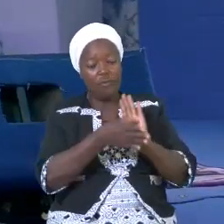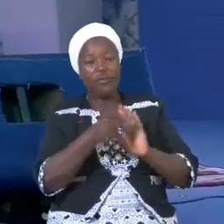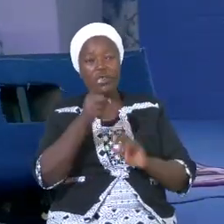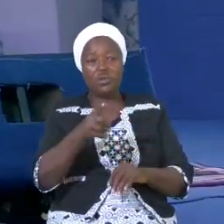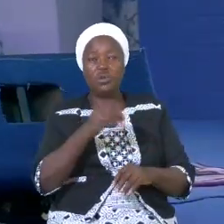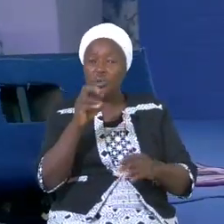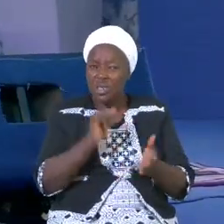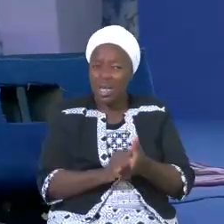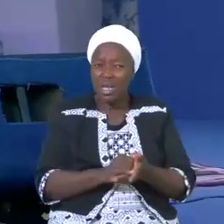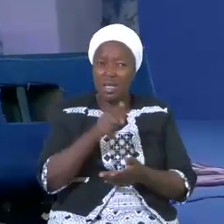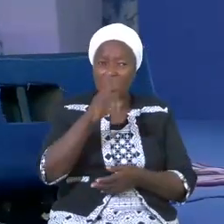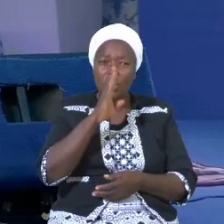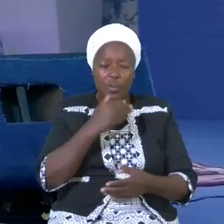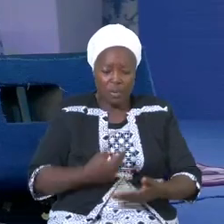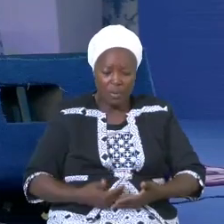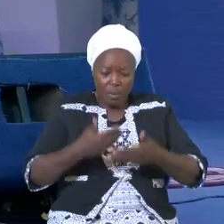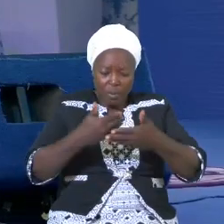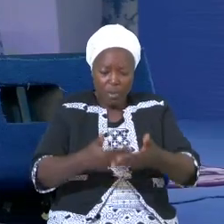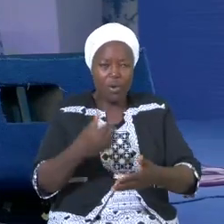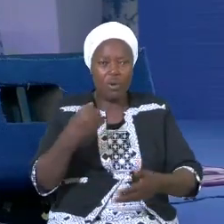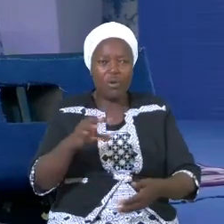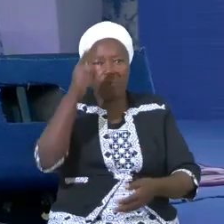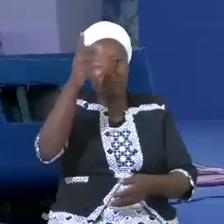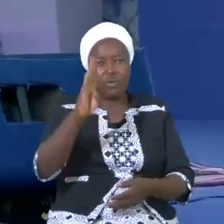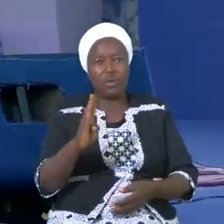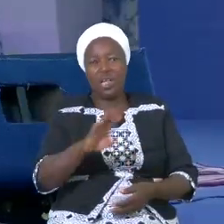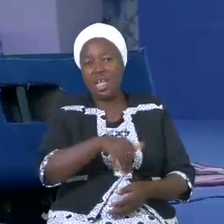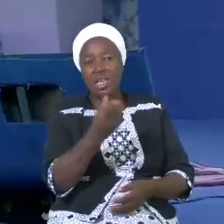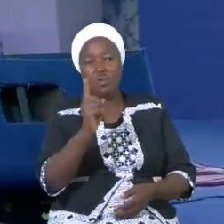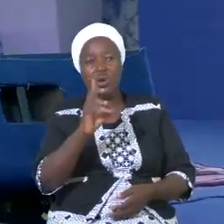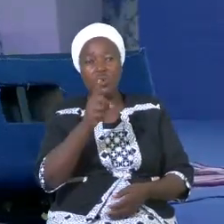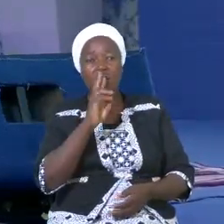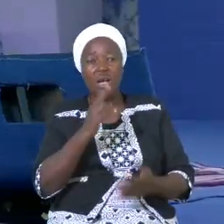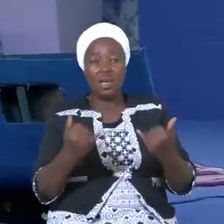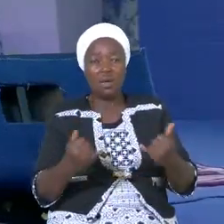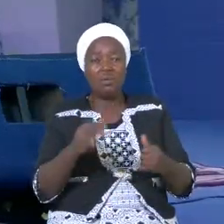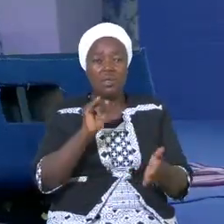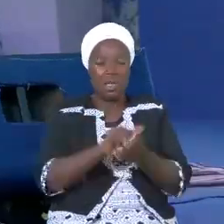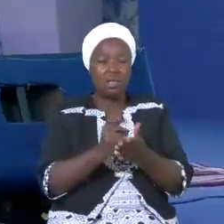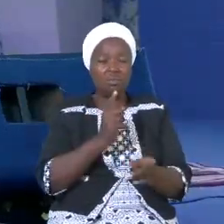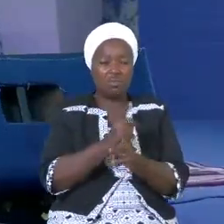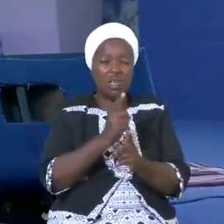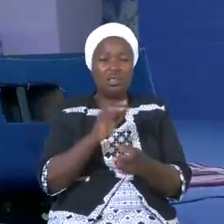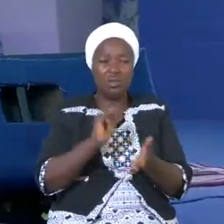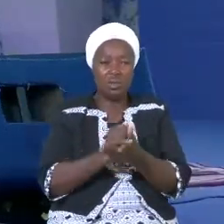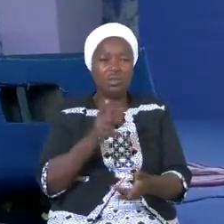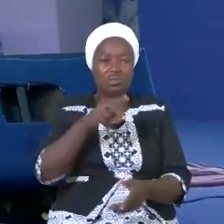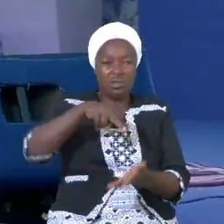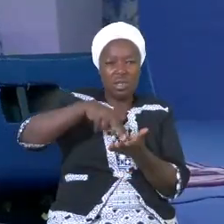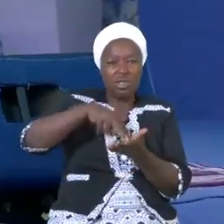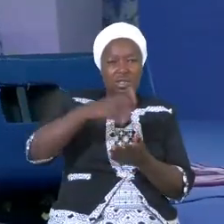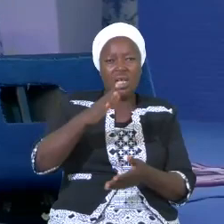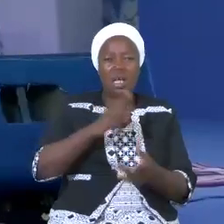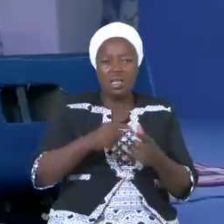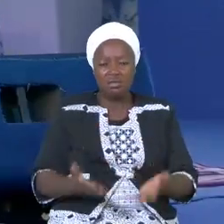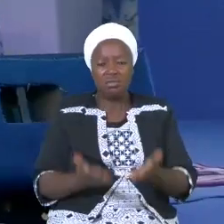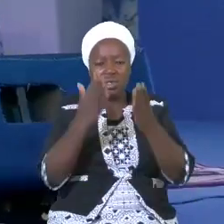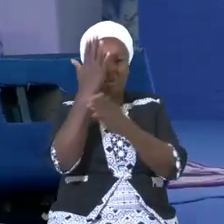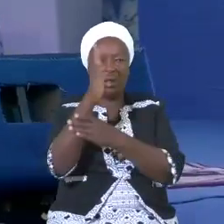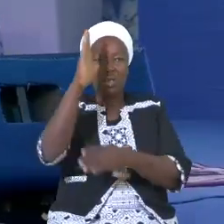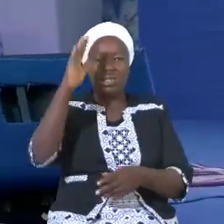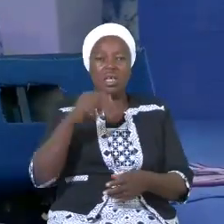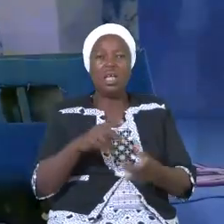you'll be born of god wherever you are that's right stand up there raise up your hand and stand up while you are